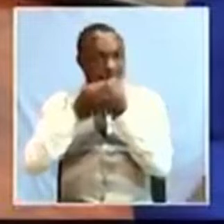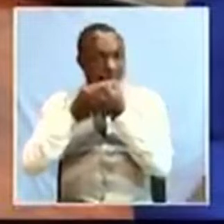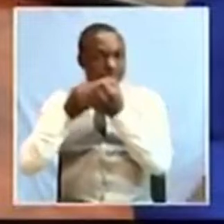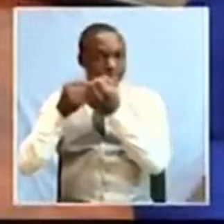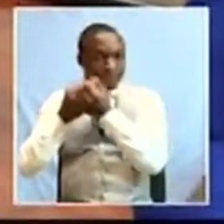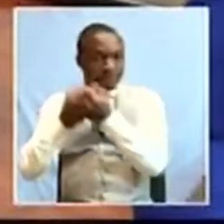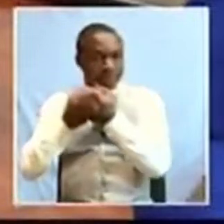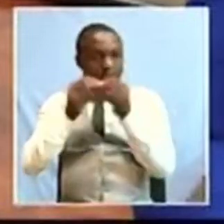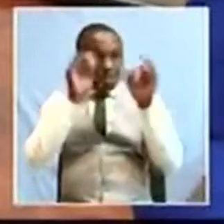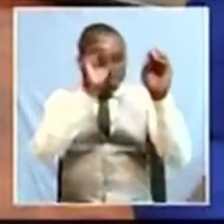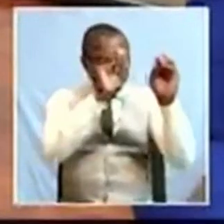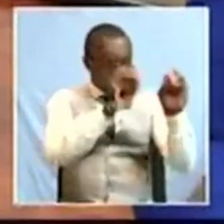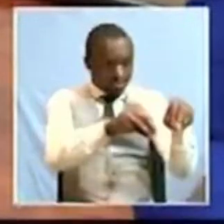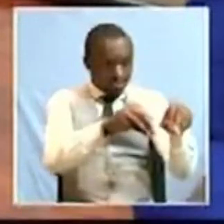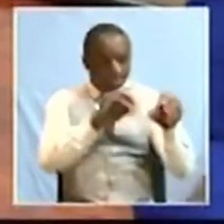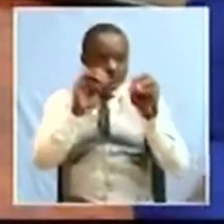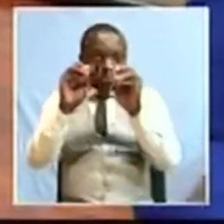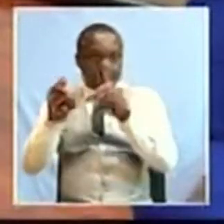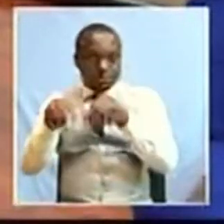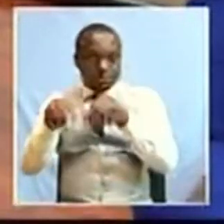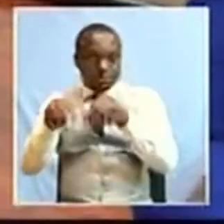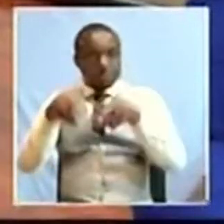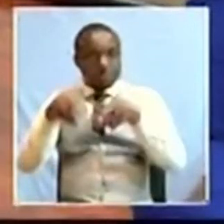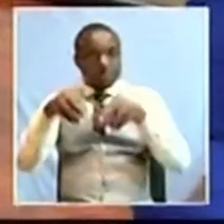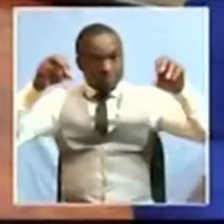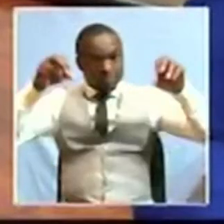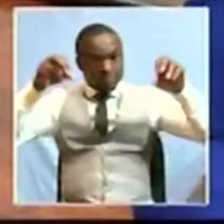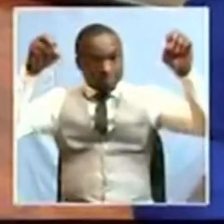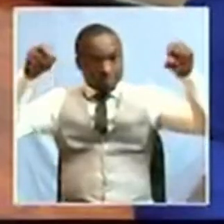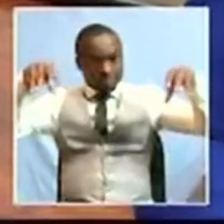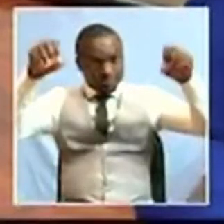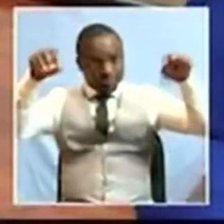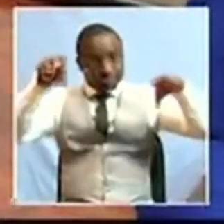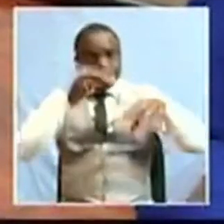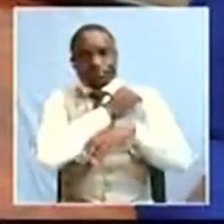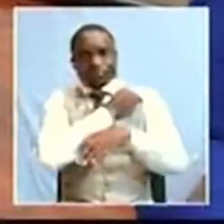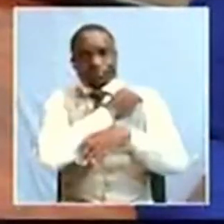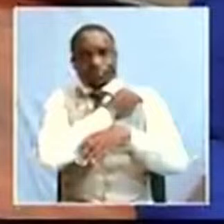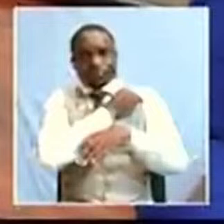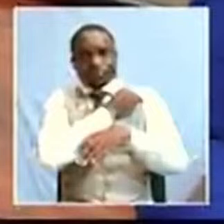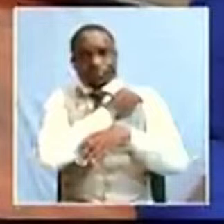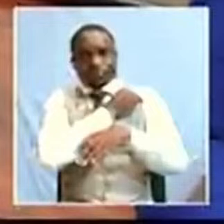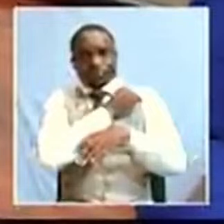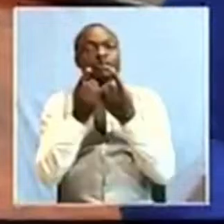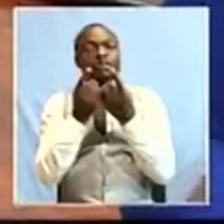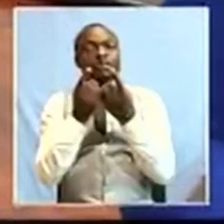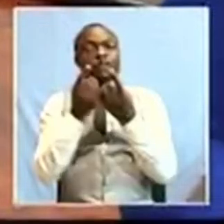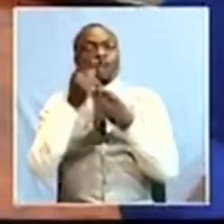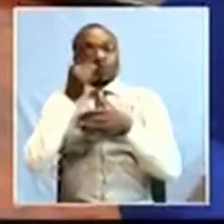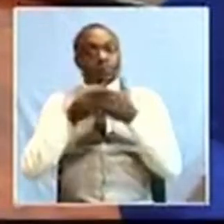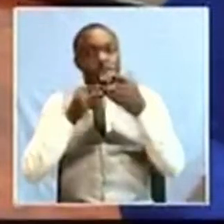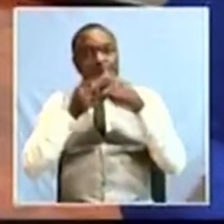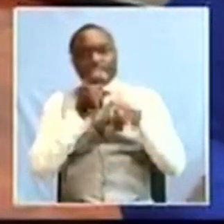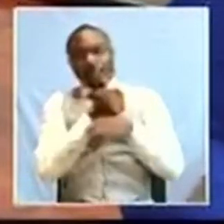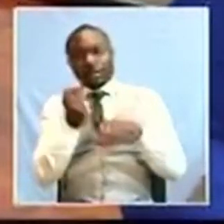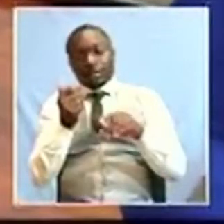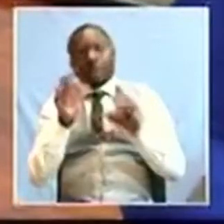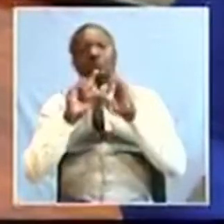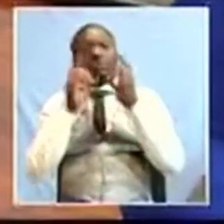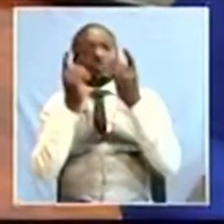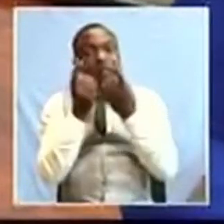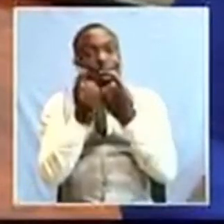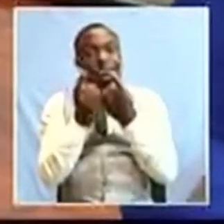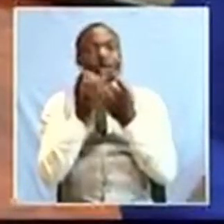the installation of street lights in MONZE district, as the case has been in other districts.